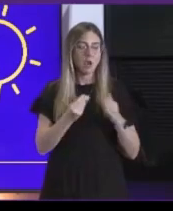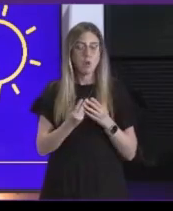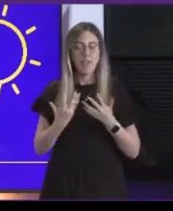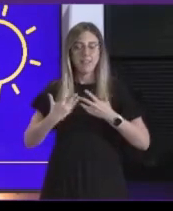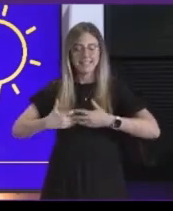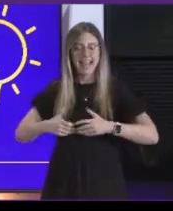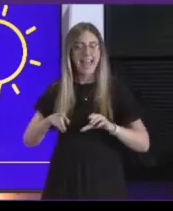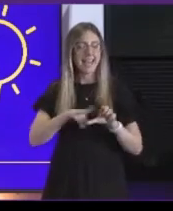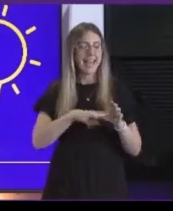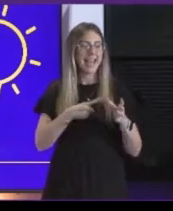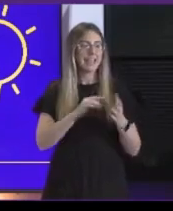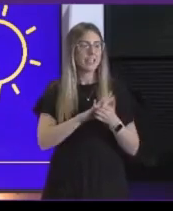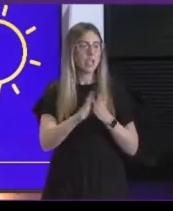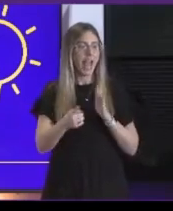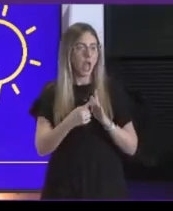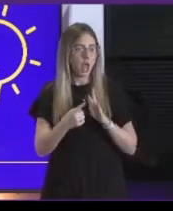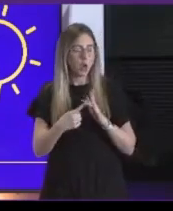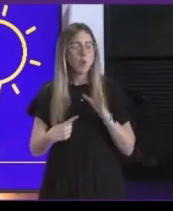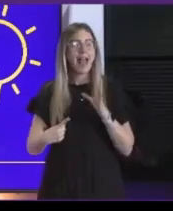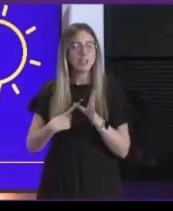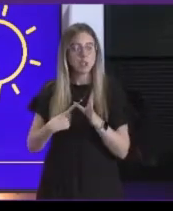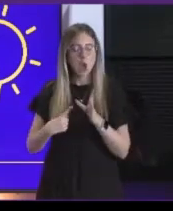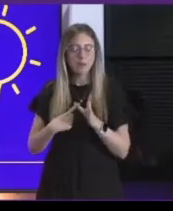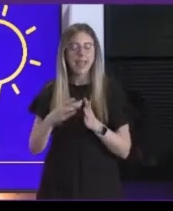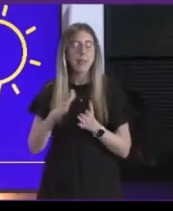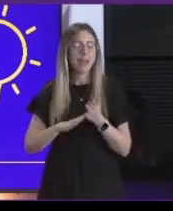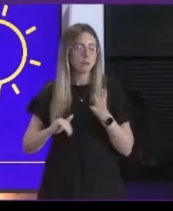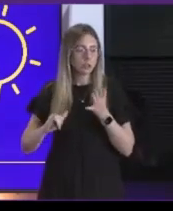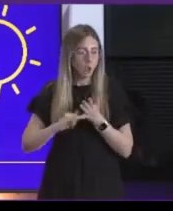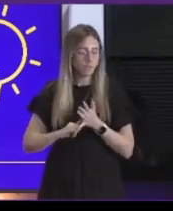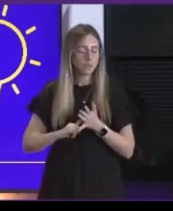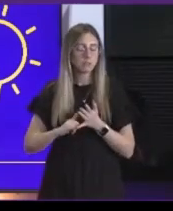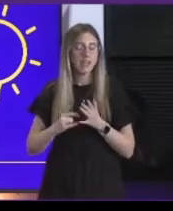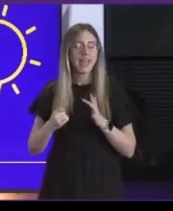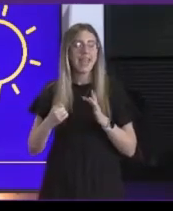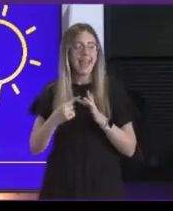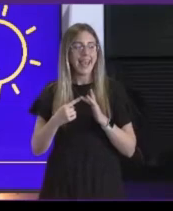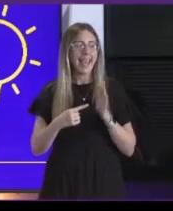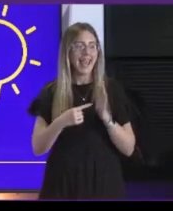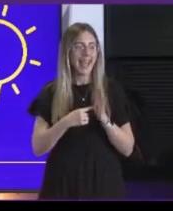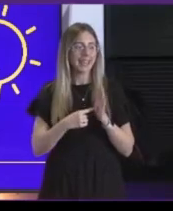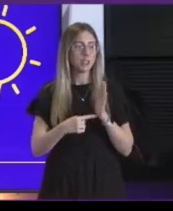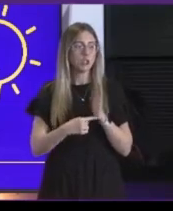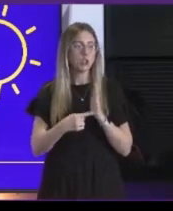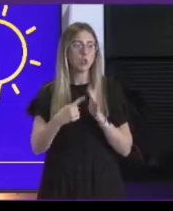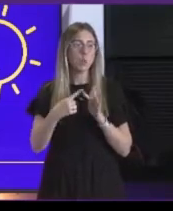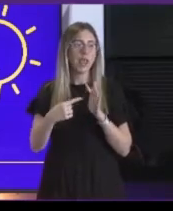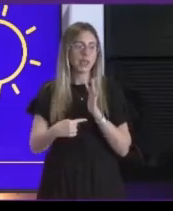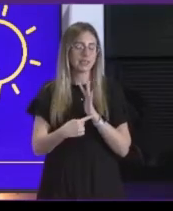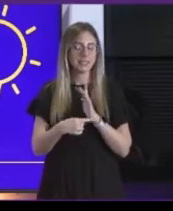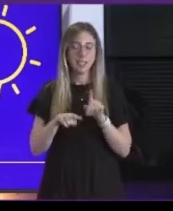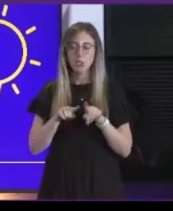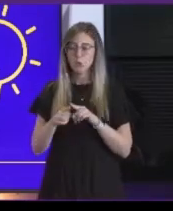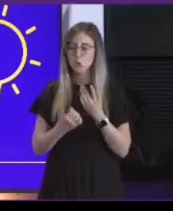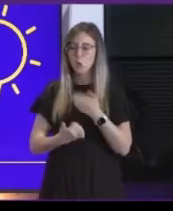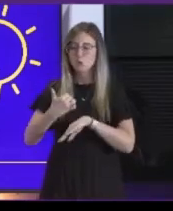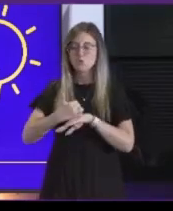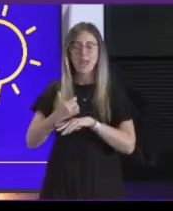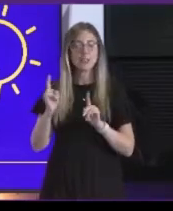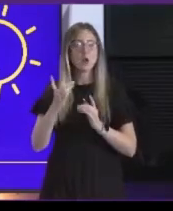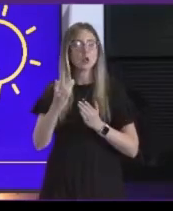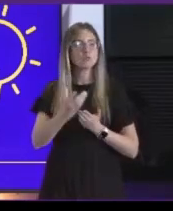like Yahoo and Adobe and IBM and Microsoft and Intuit, to create